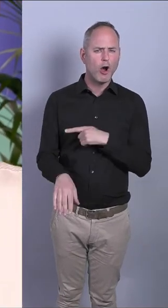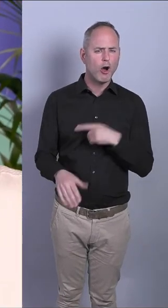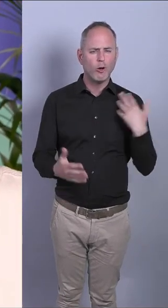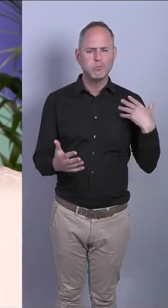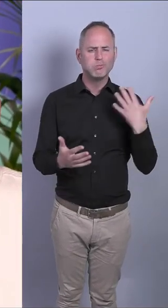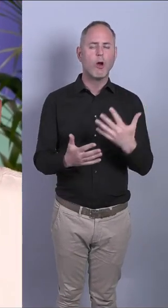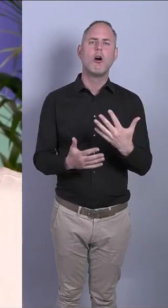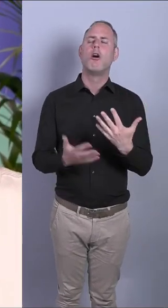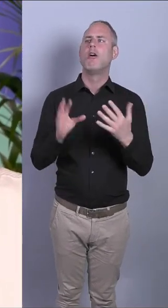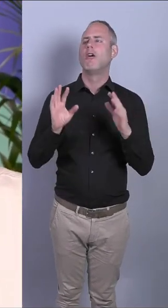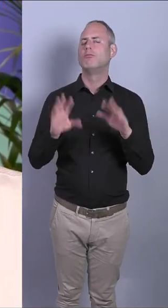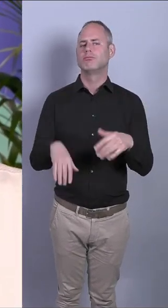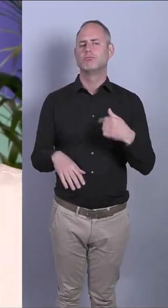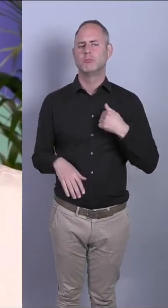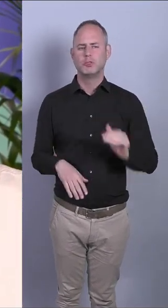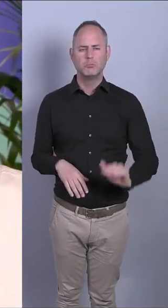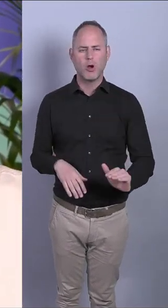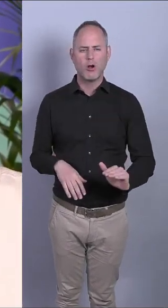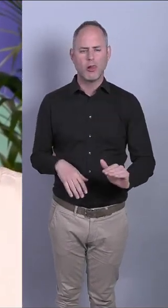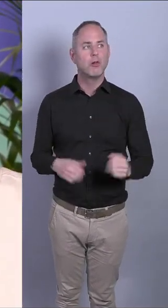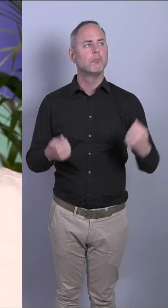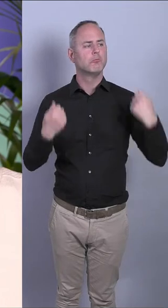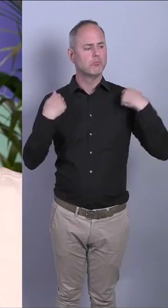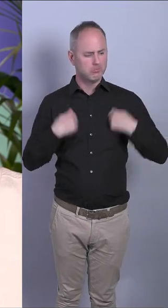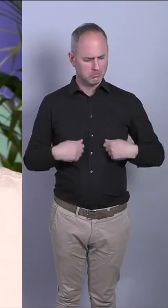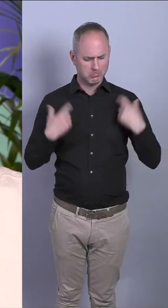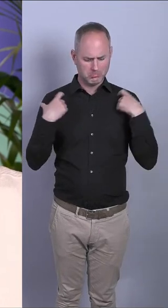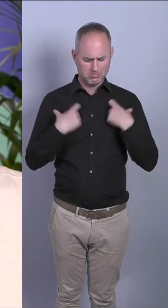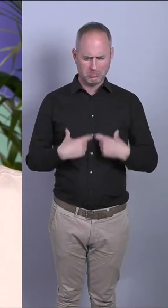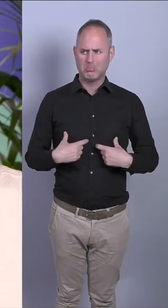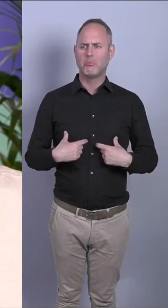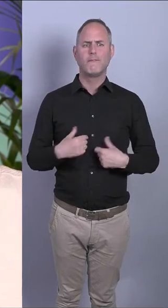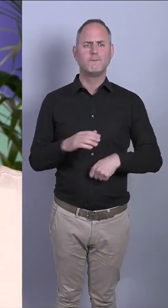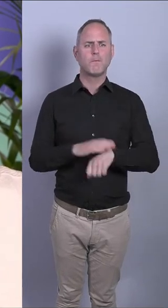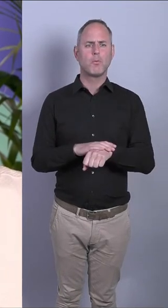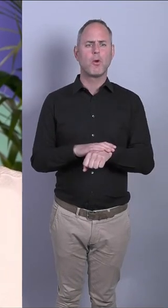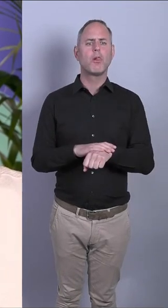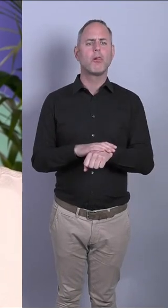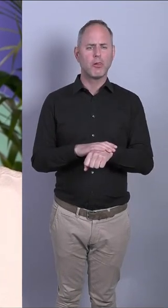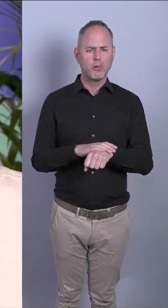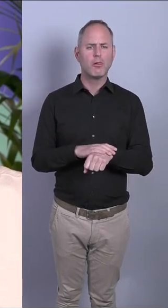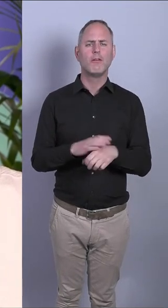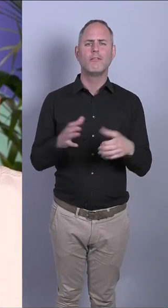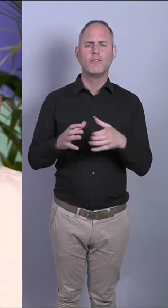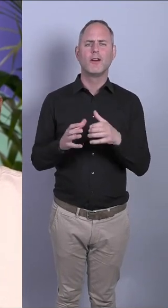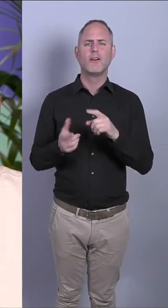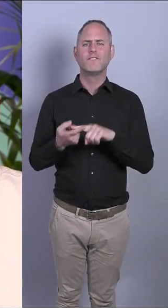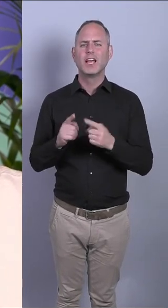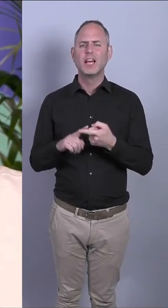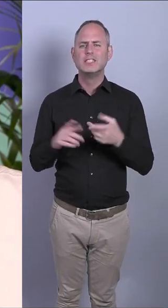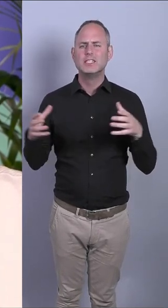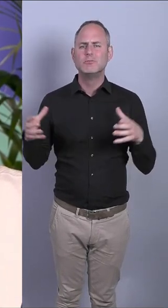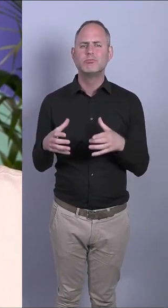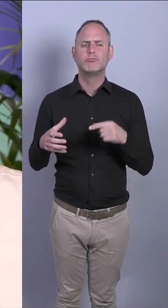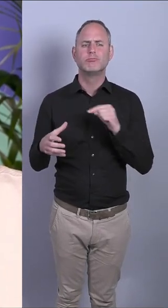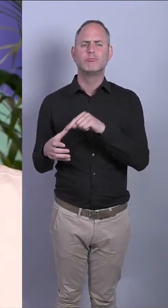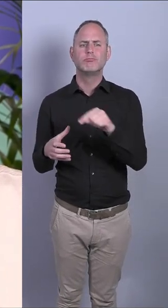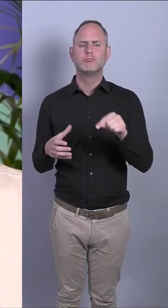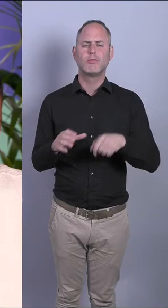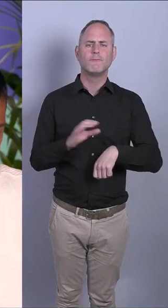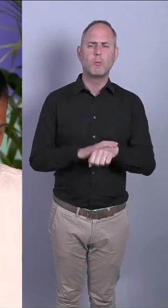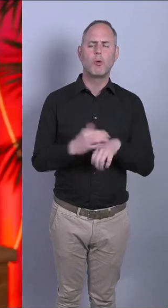Well, I've been enjoying football ever since I was a little boy as well. Well, I just grew into it, I guess.